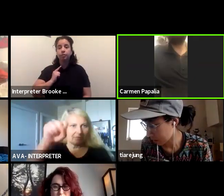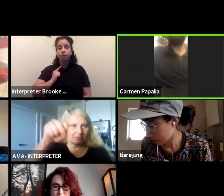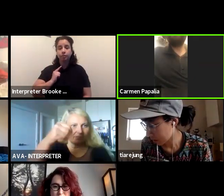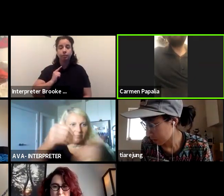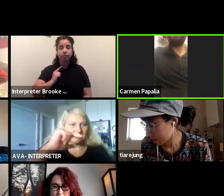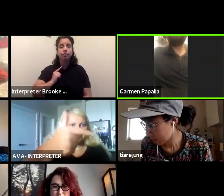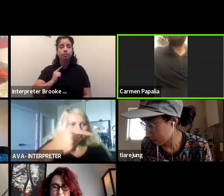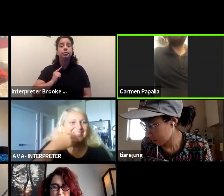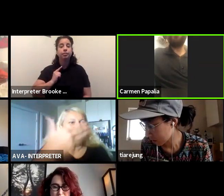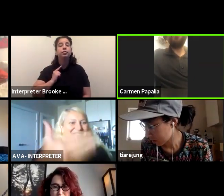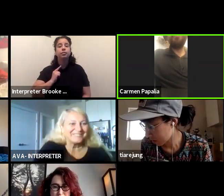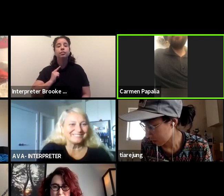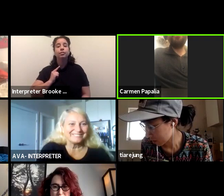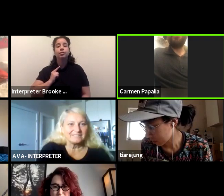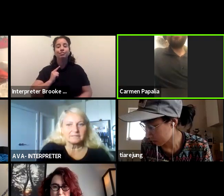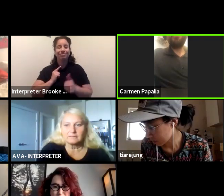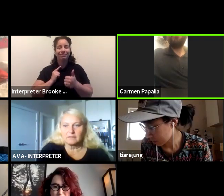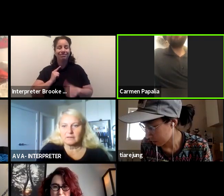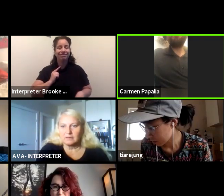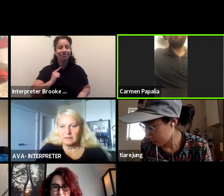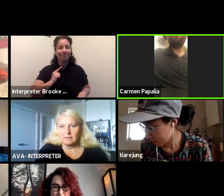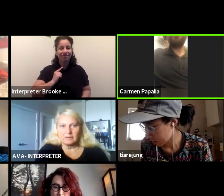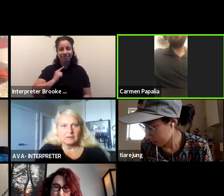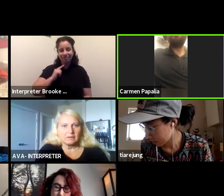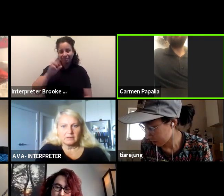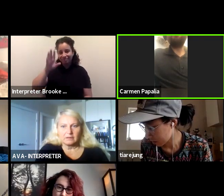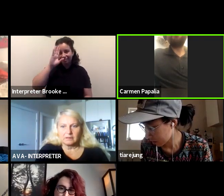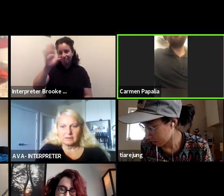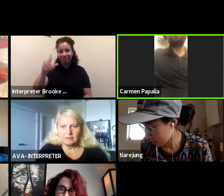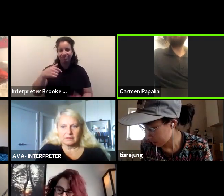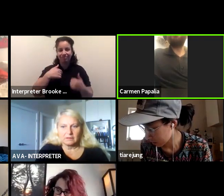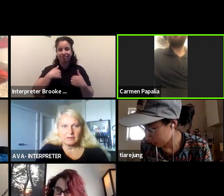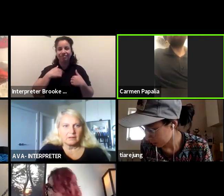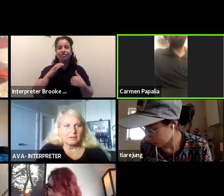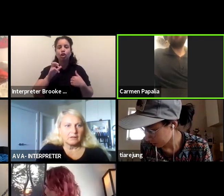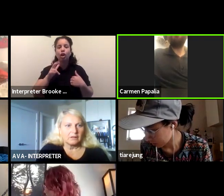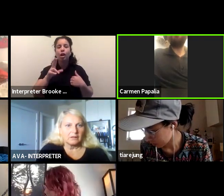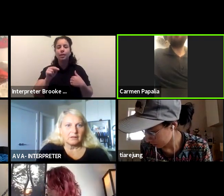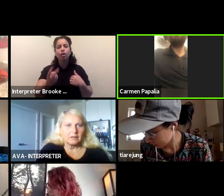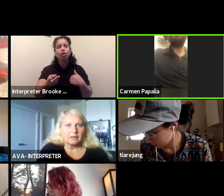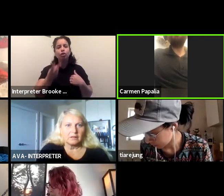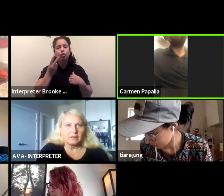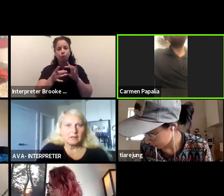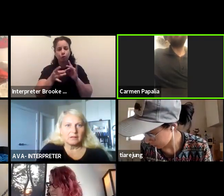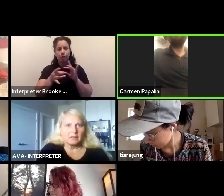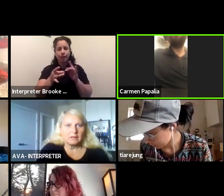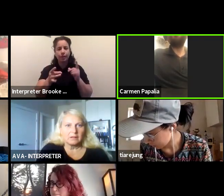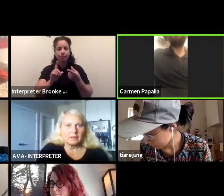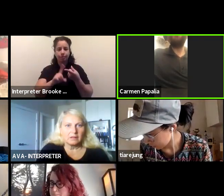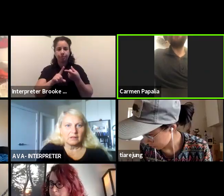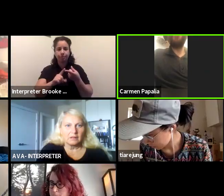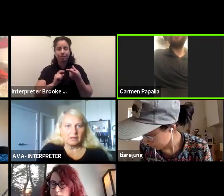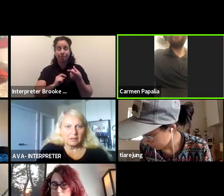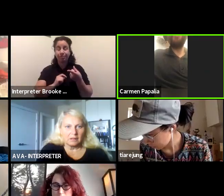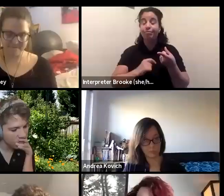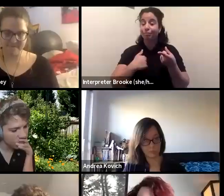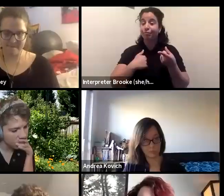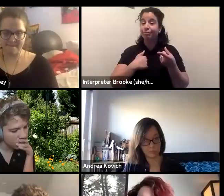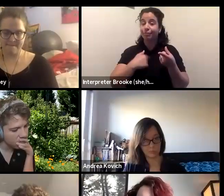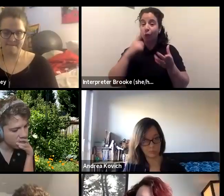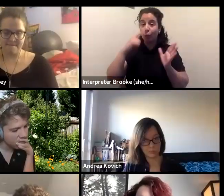Hi there, it's Carmen. So I have two things. One is that what I've been noticing